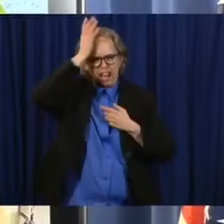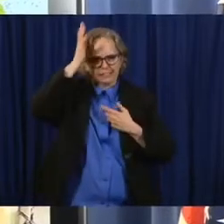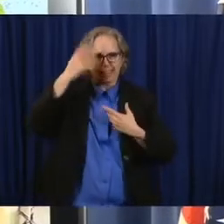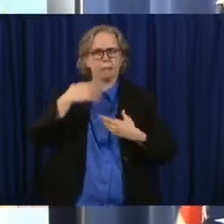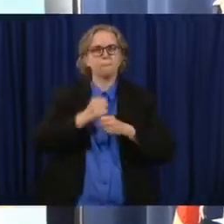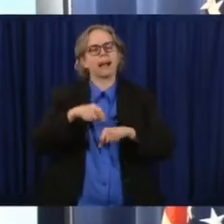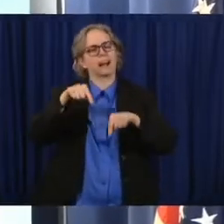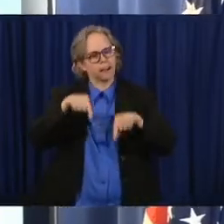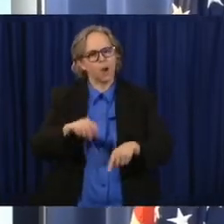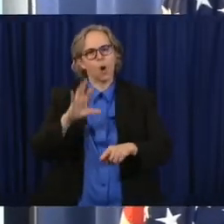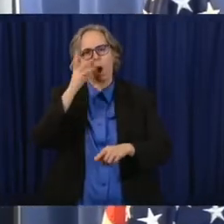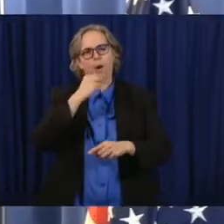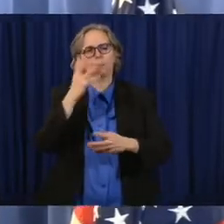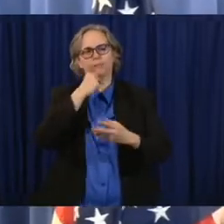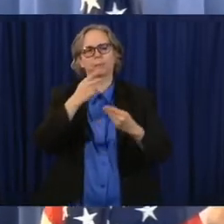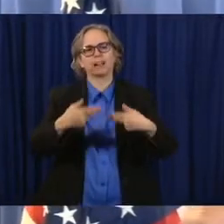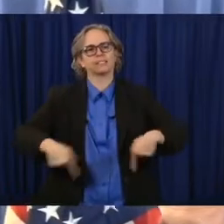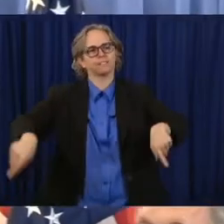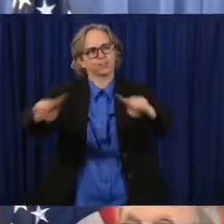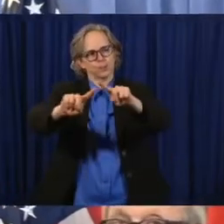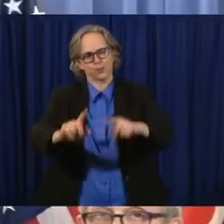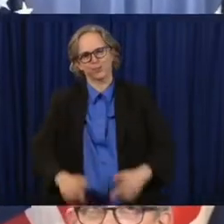for us all.